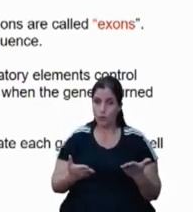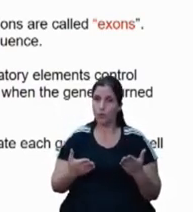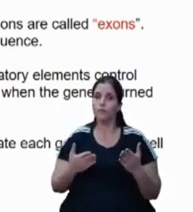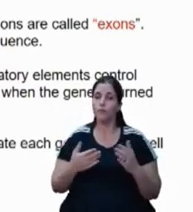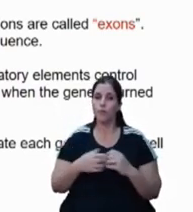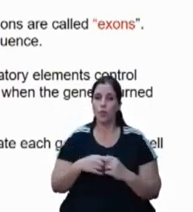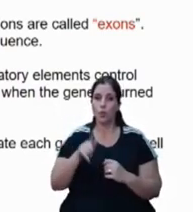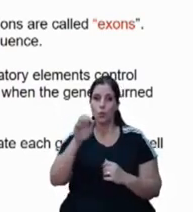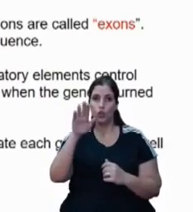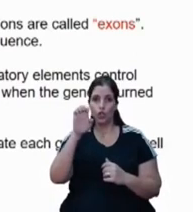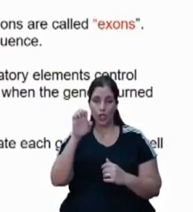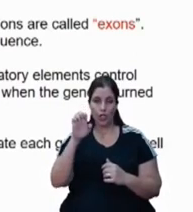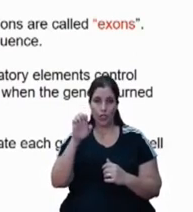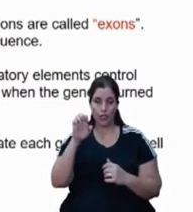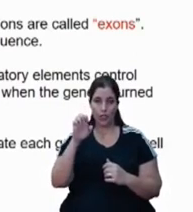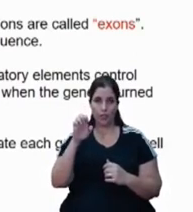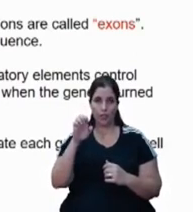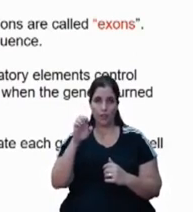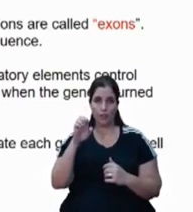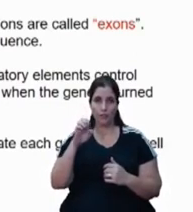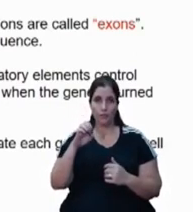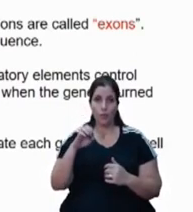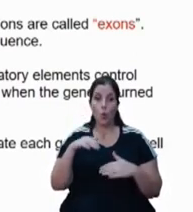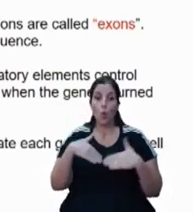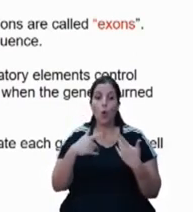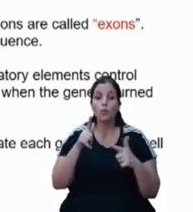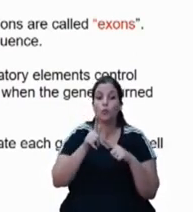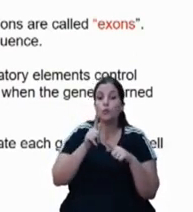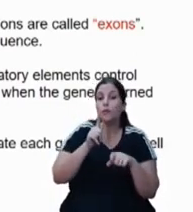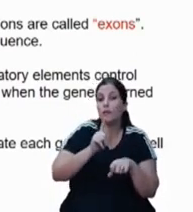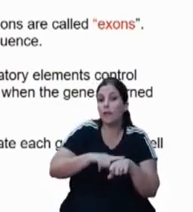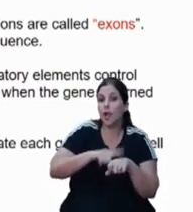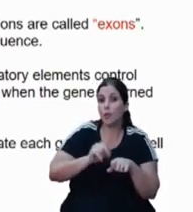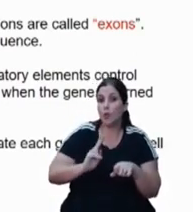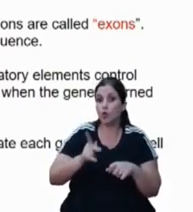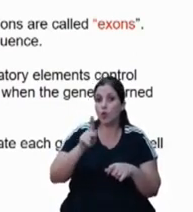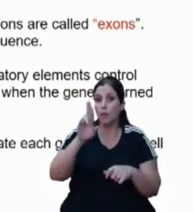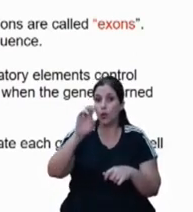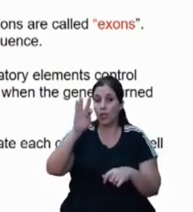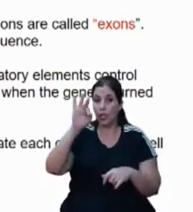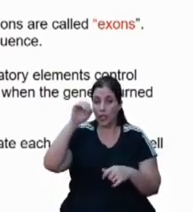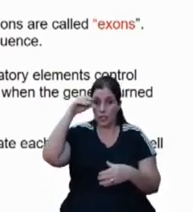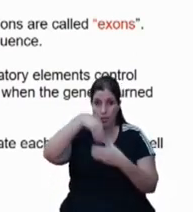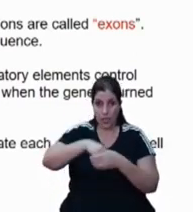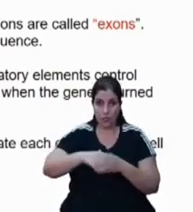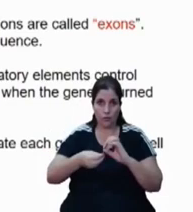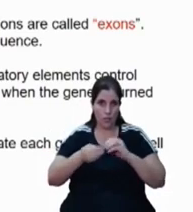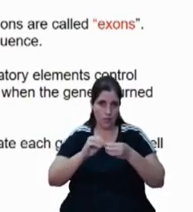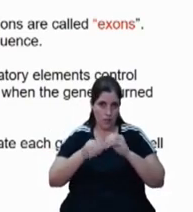off, quanto tempo how a long the proteína dura protein na lasts in célula the cell, e quanto and how much of the da protein is proteína é produced. produzida.